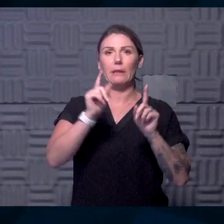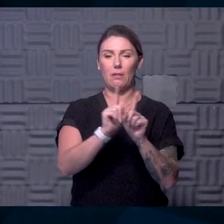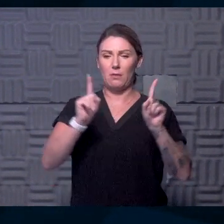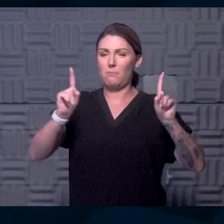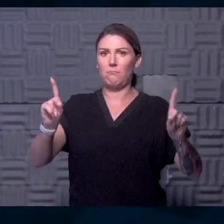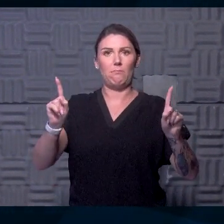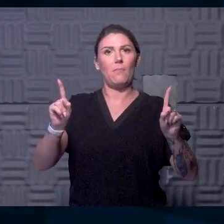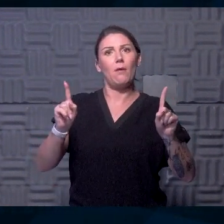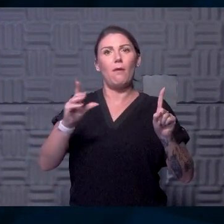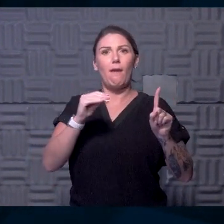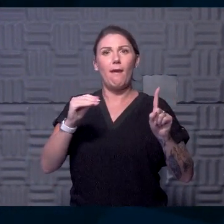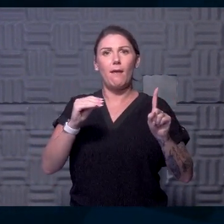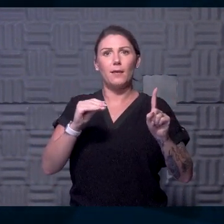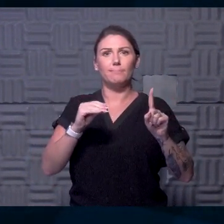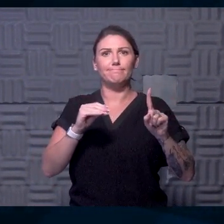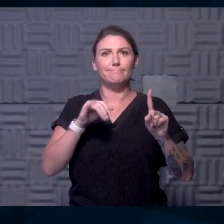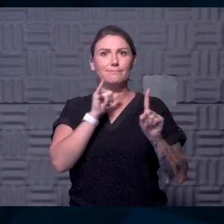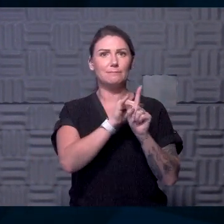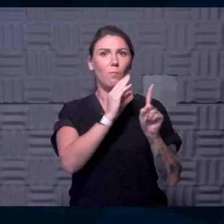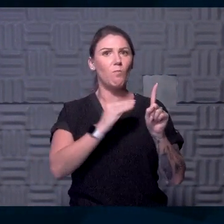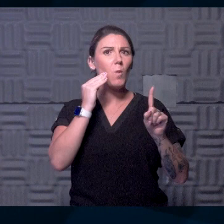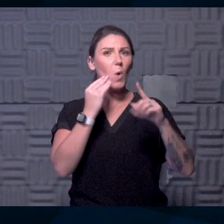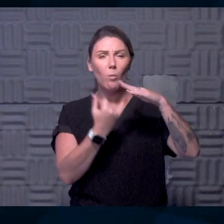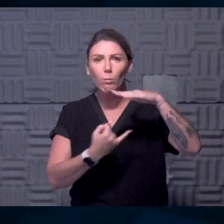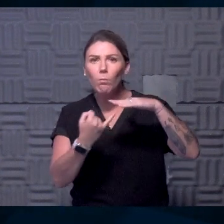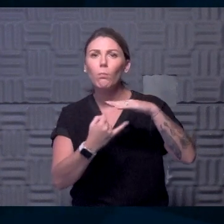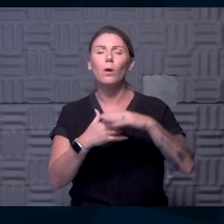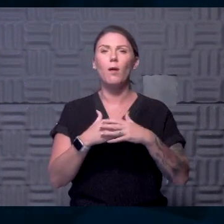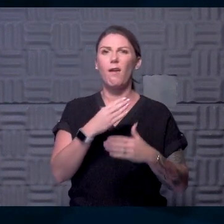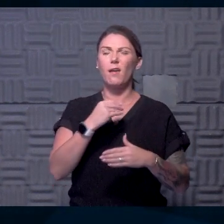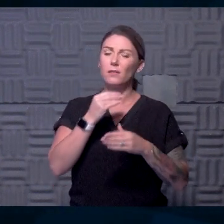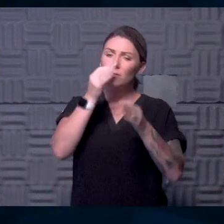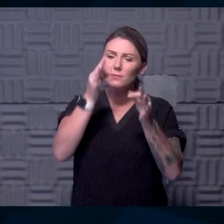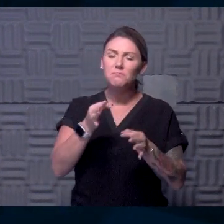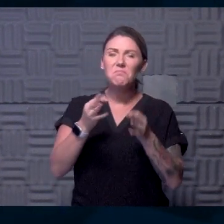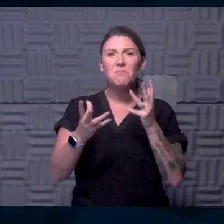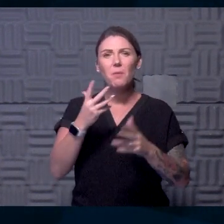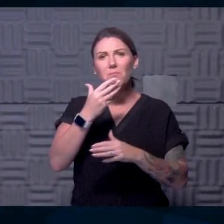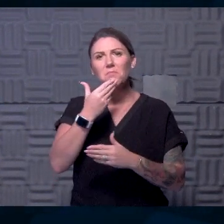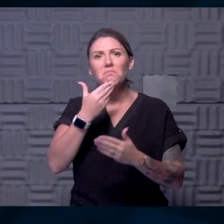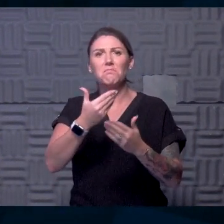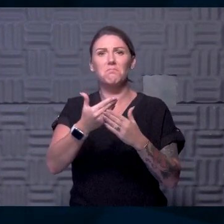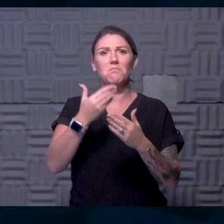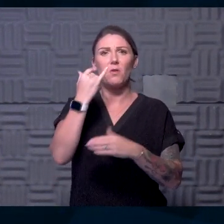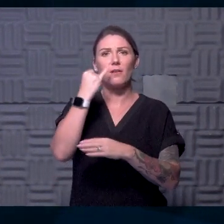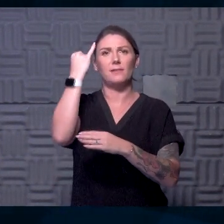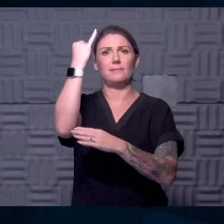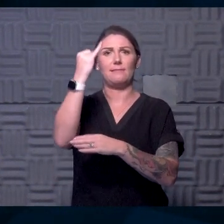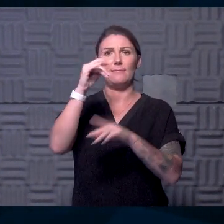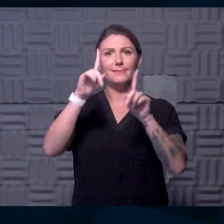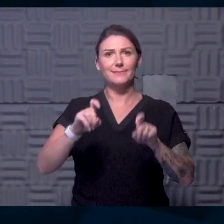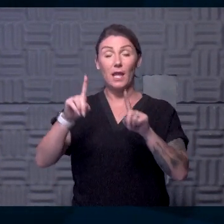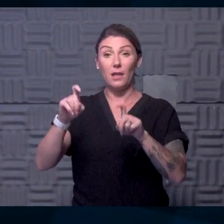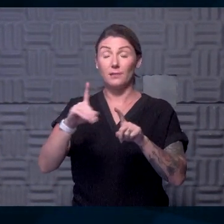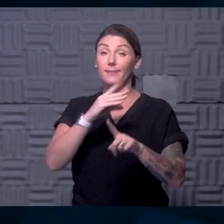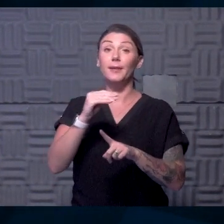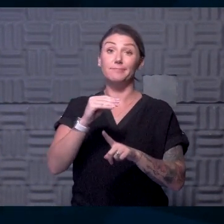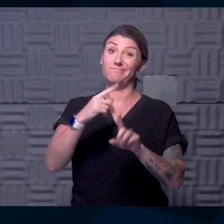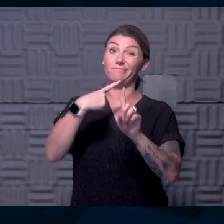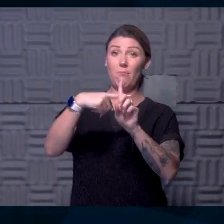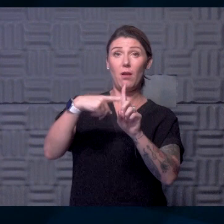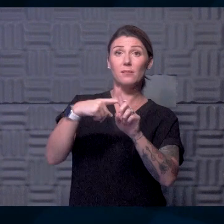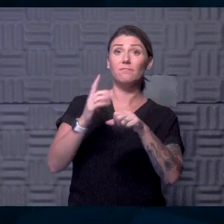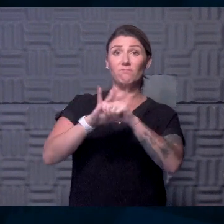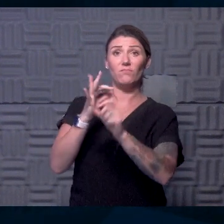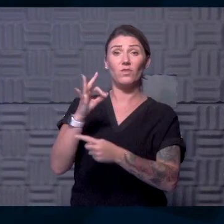quarantining until I felt better. But I just decided it'd probably be a good idea to get tested. And I did, and I had it. And then,